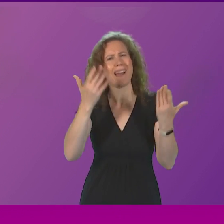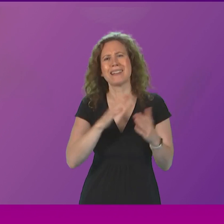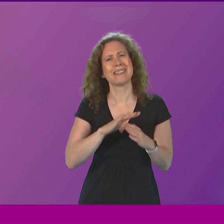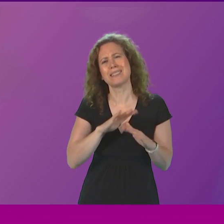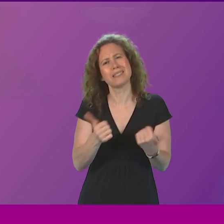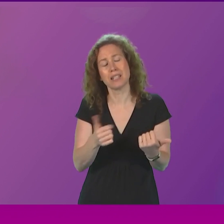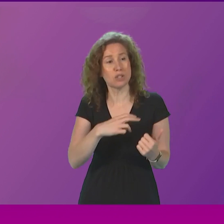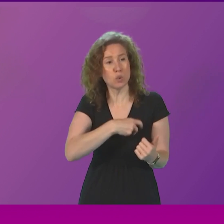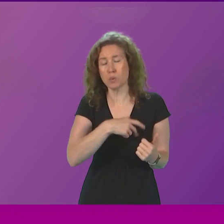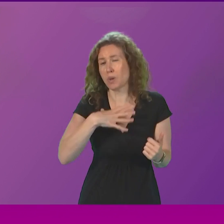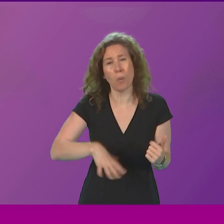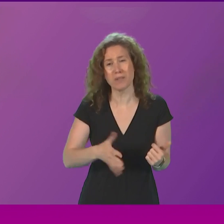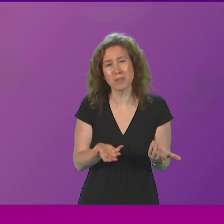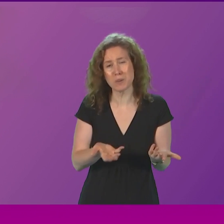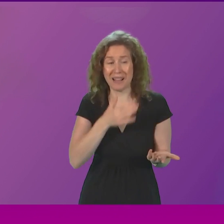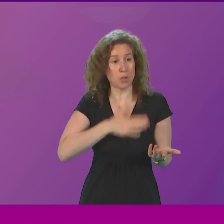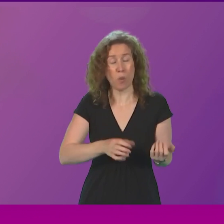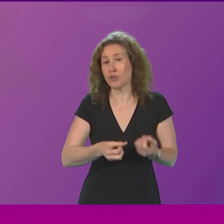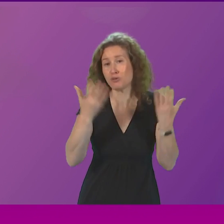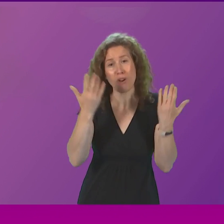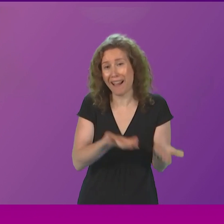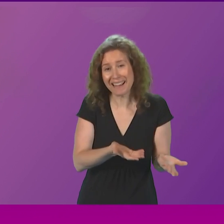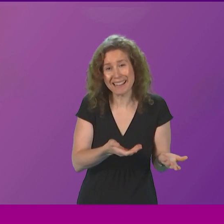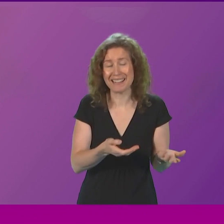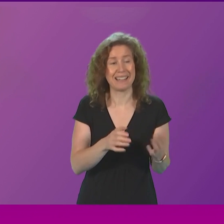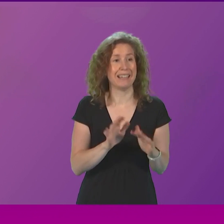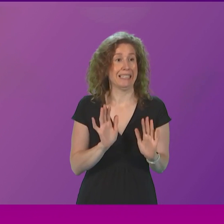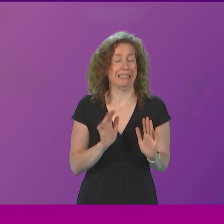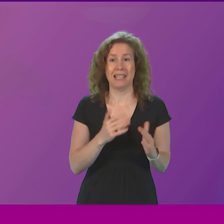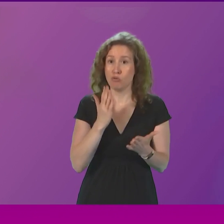We know trade unions don't want to go on strike. We know